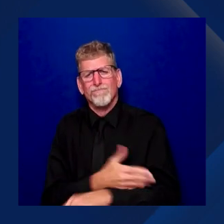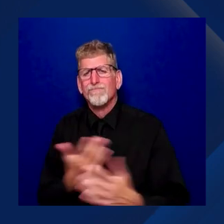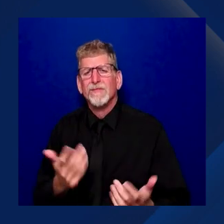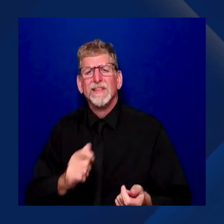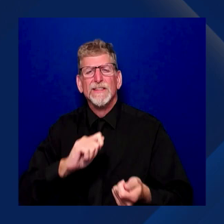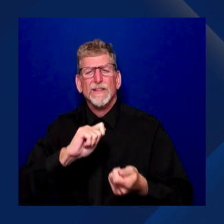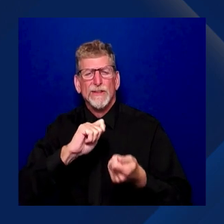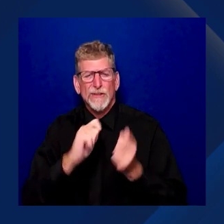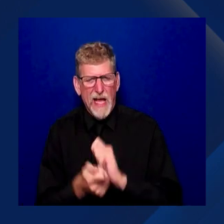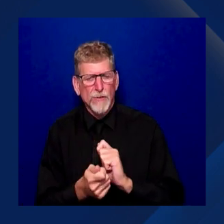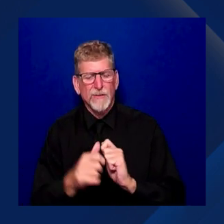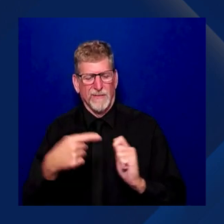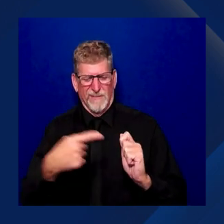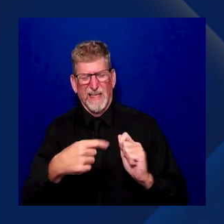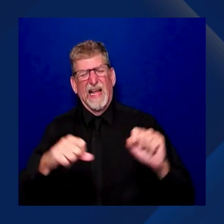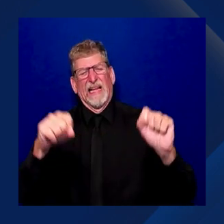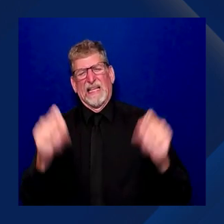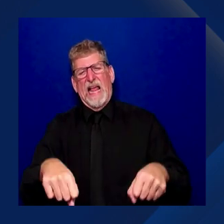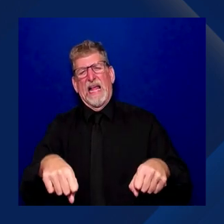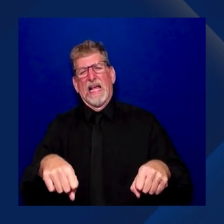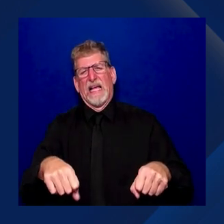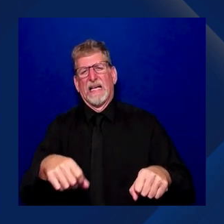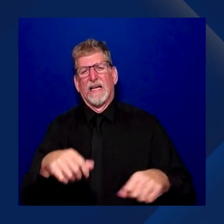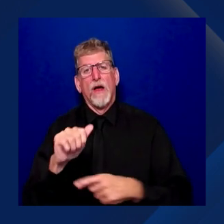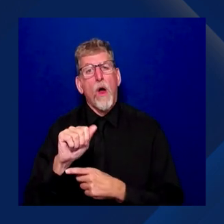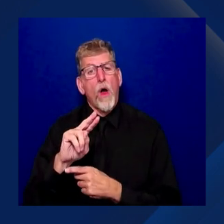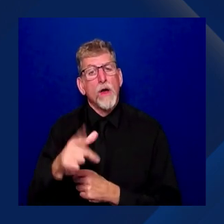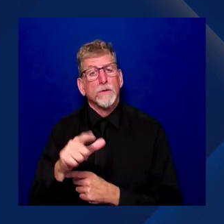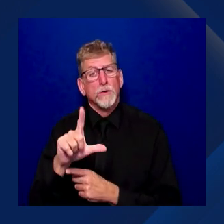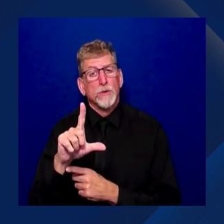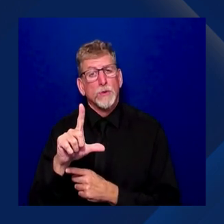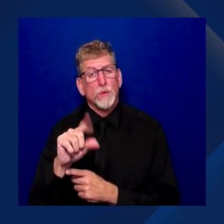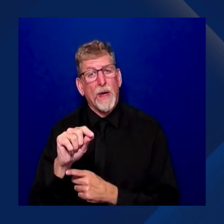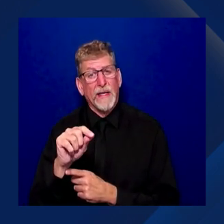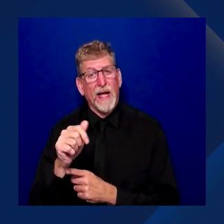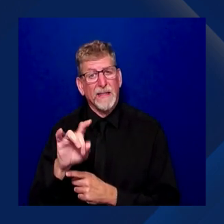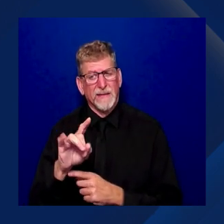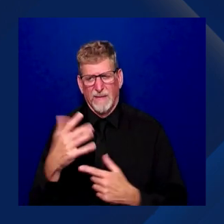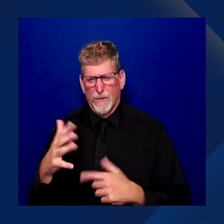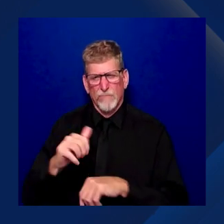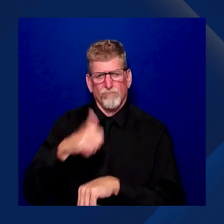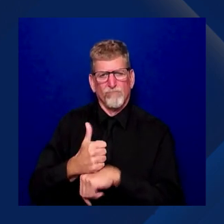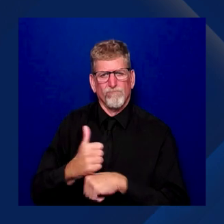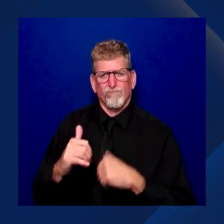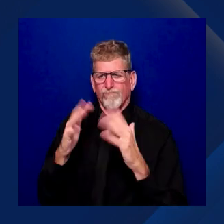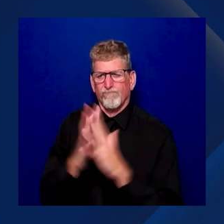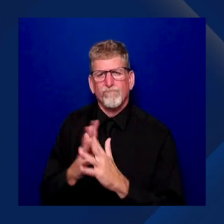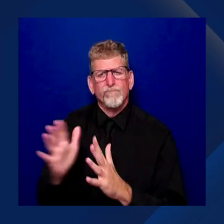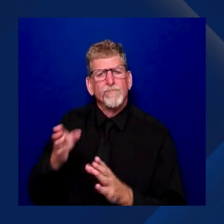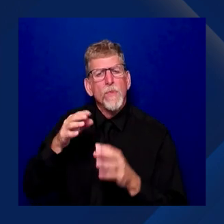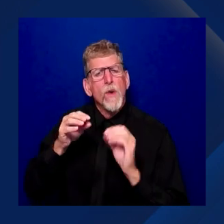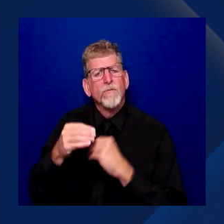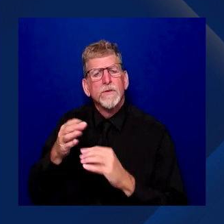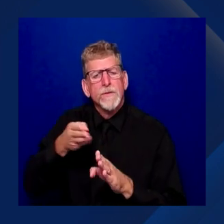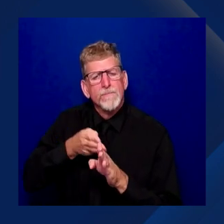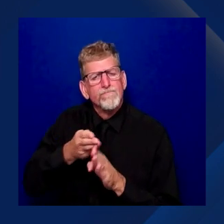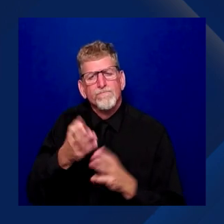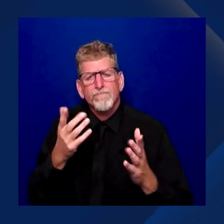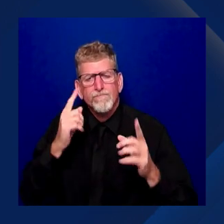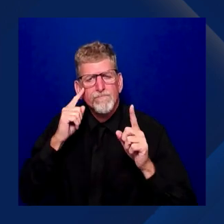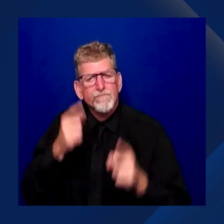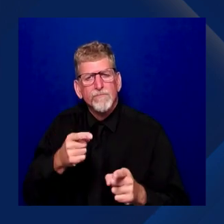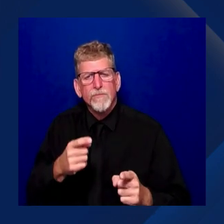August 18, 2018, with the goal of reducing maternal morbidity related to hemorrhage and hypertension, as well